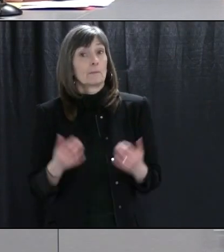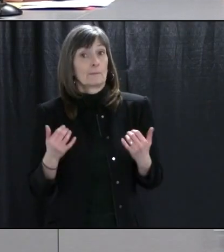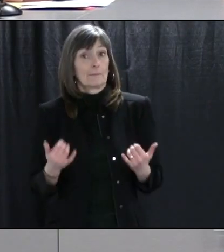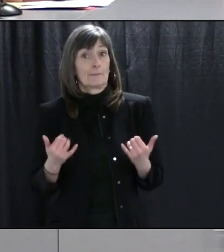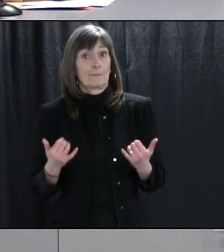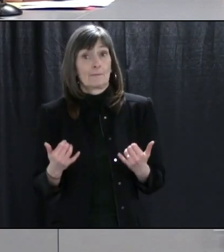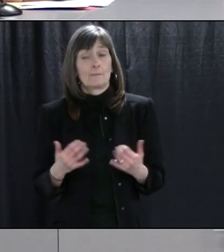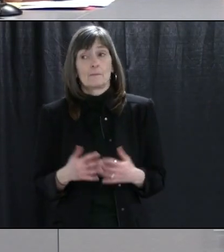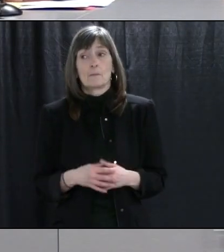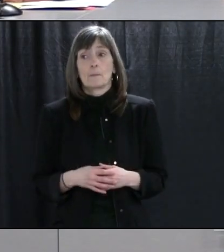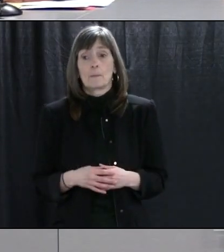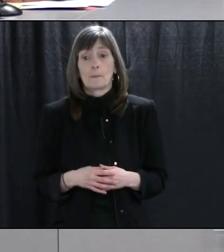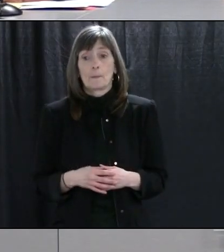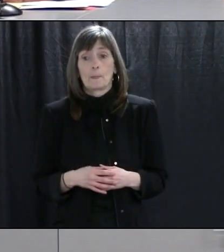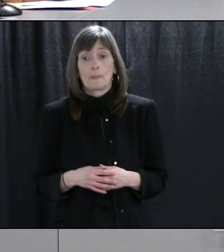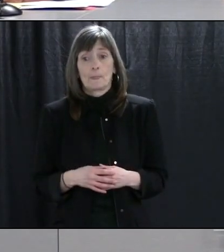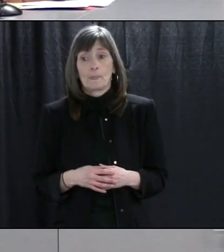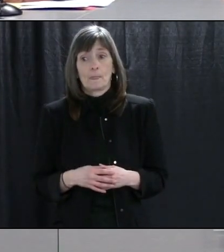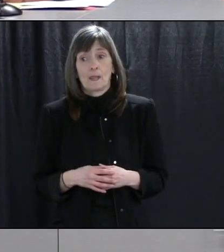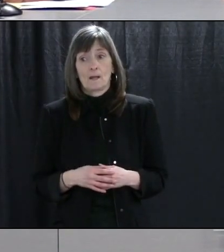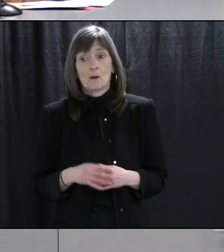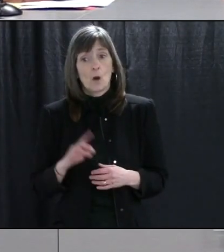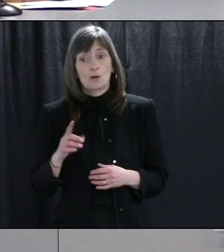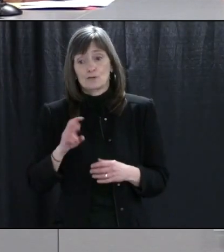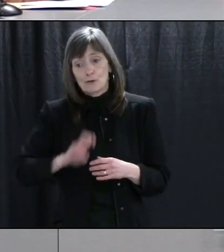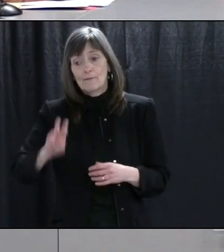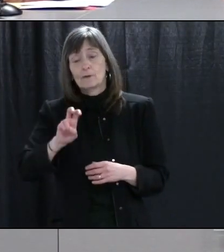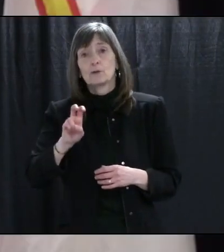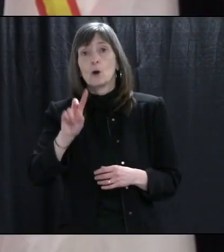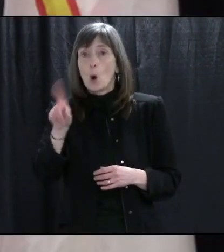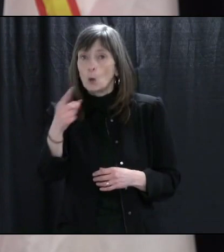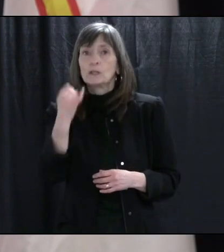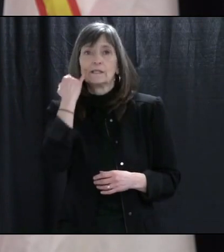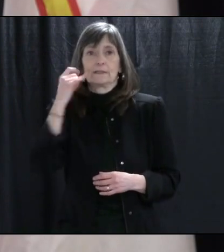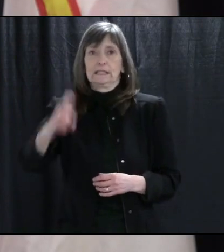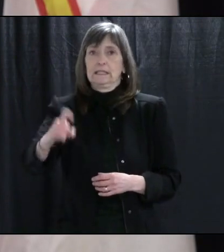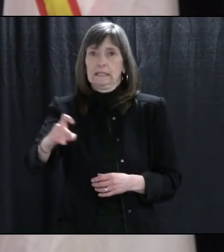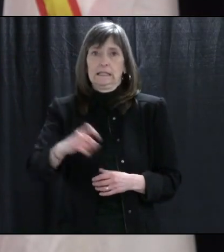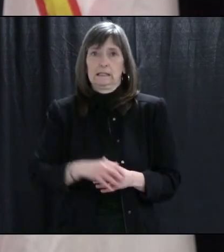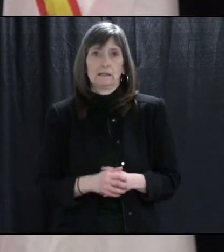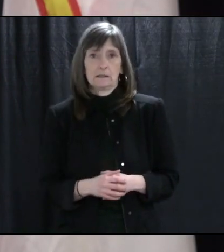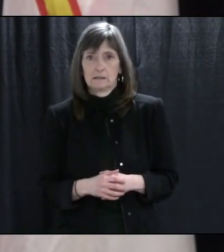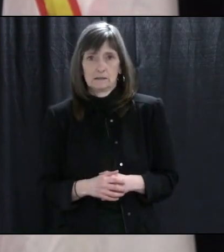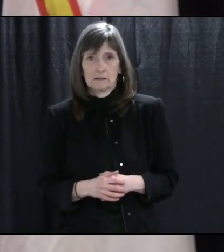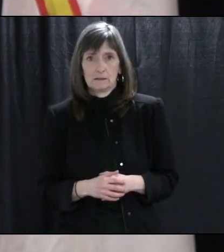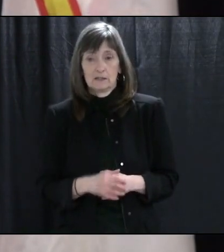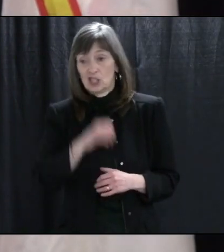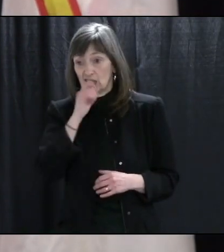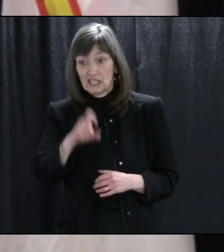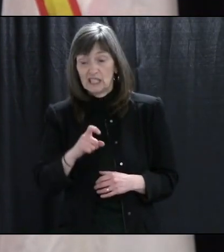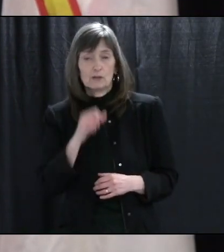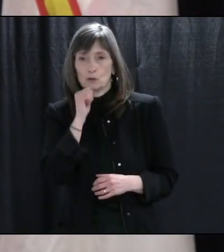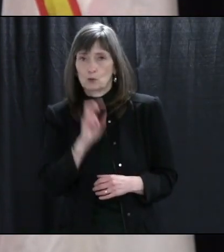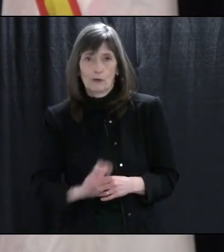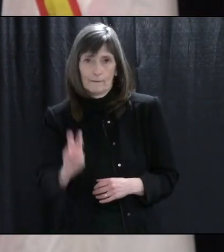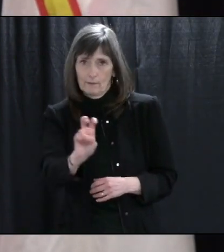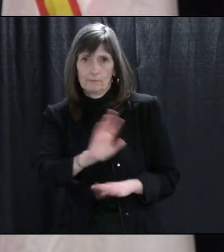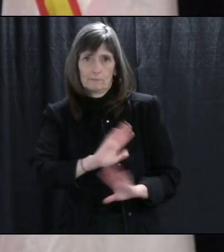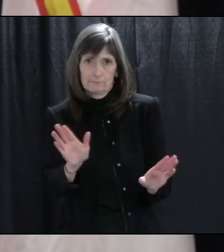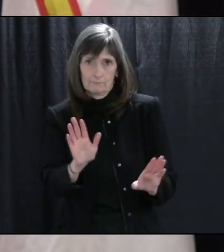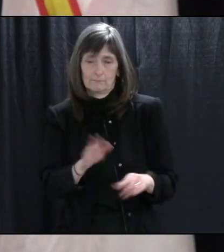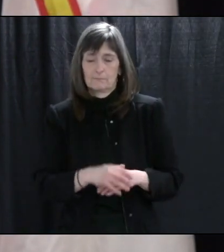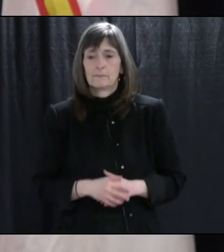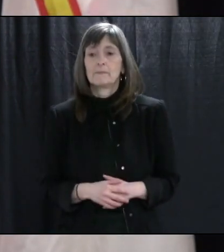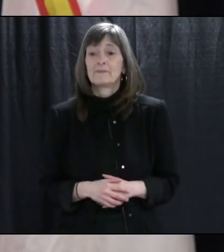that this be non-essential travel, or essential travel, no non-essential travel. So from